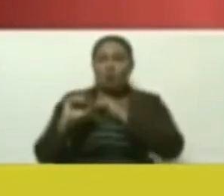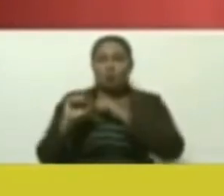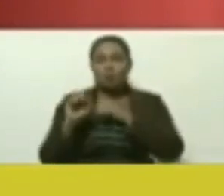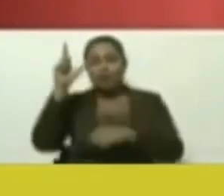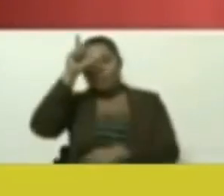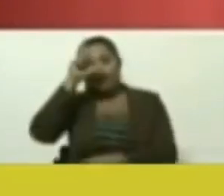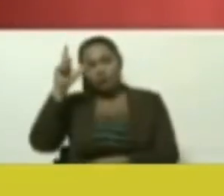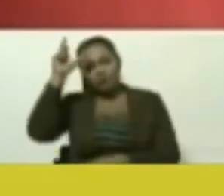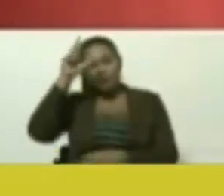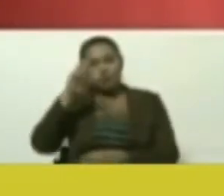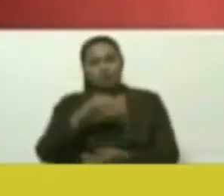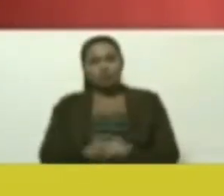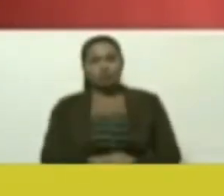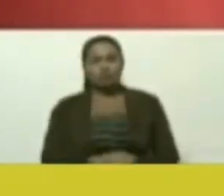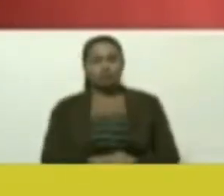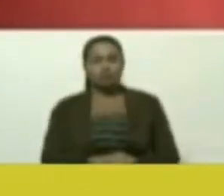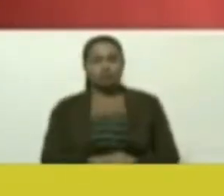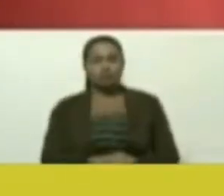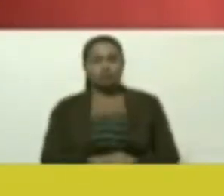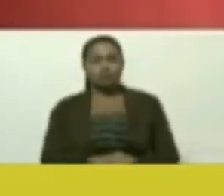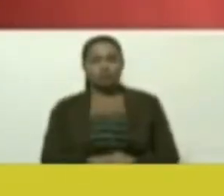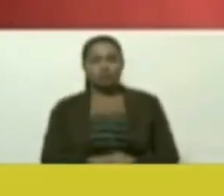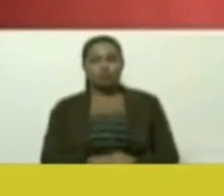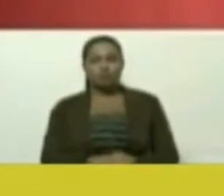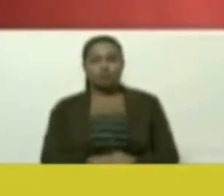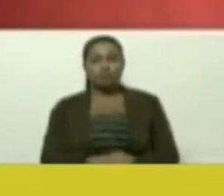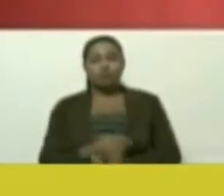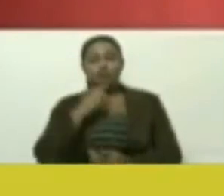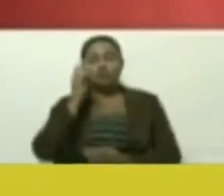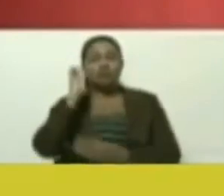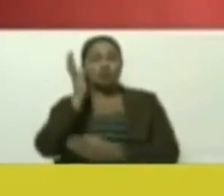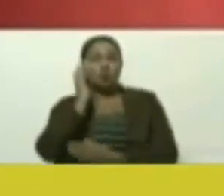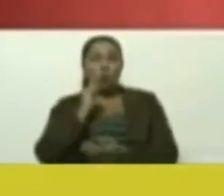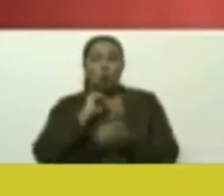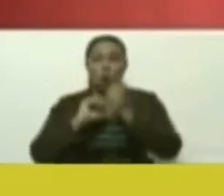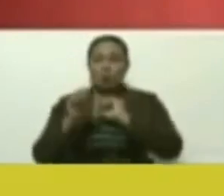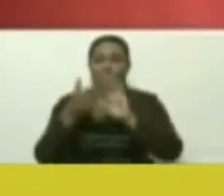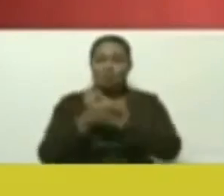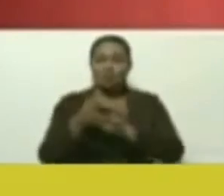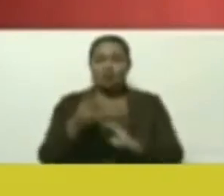never happened, and they have said things against Turkey,